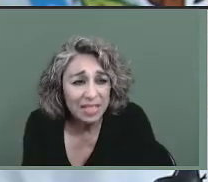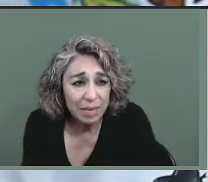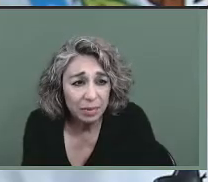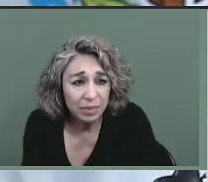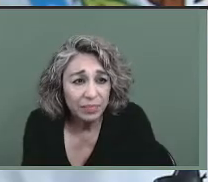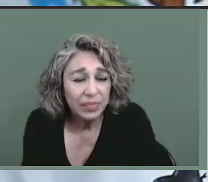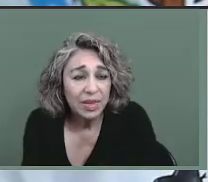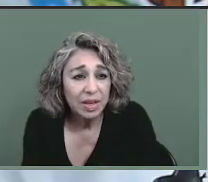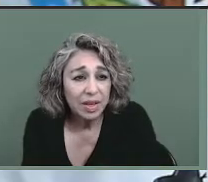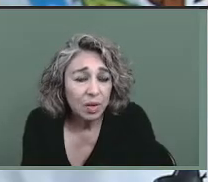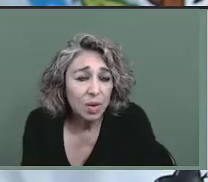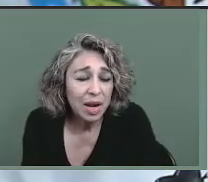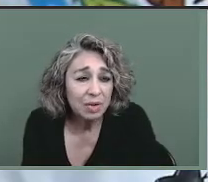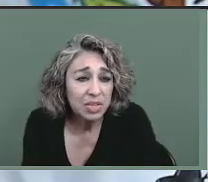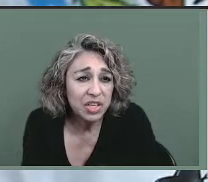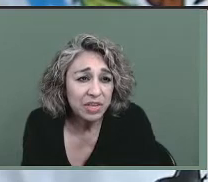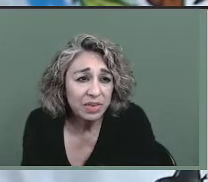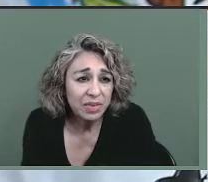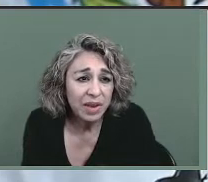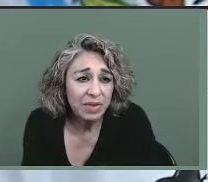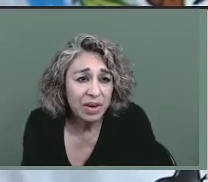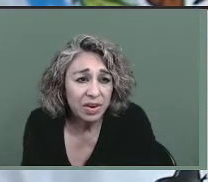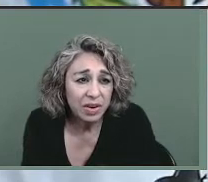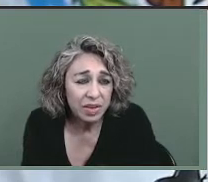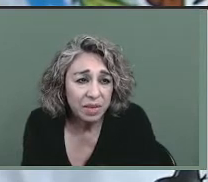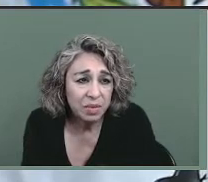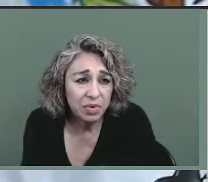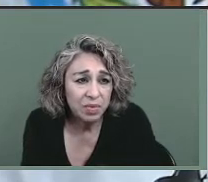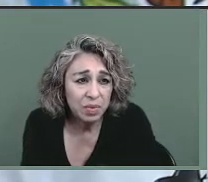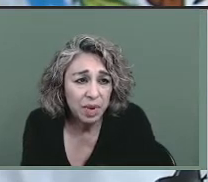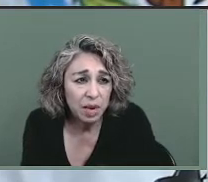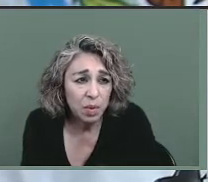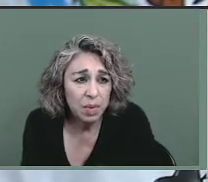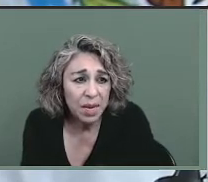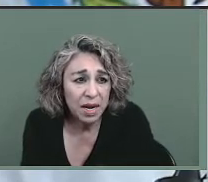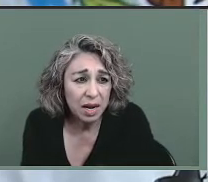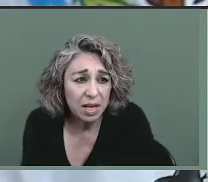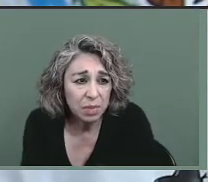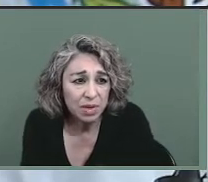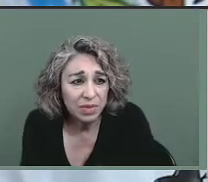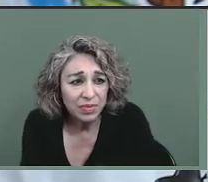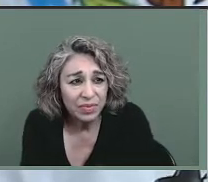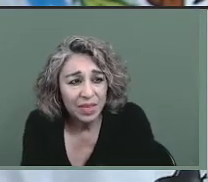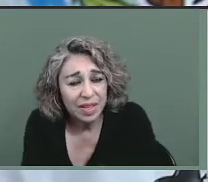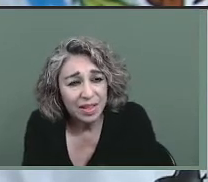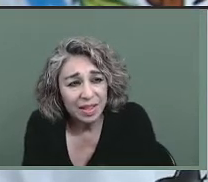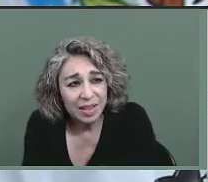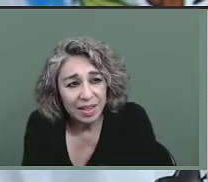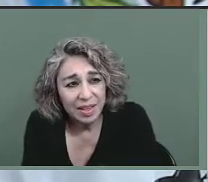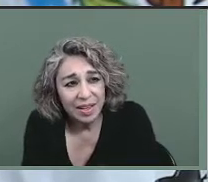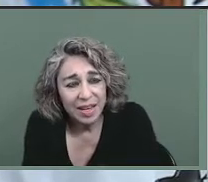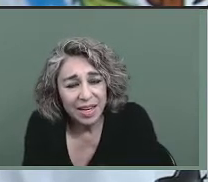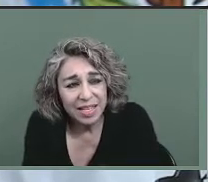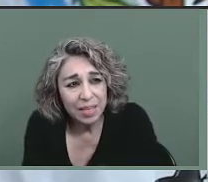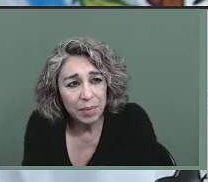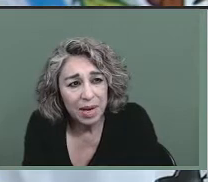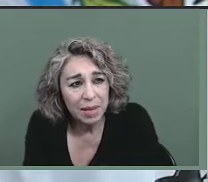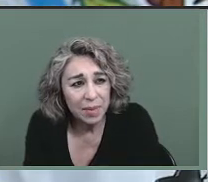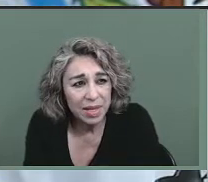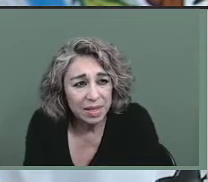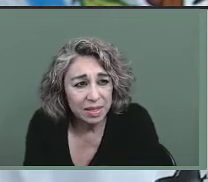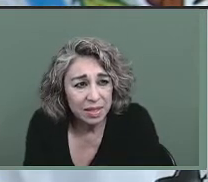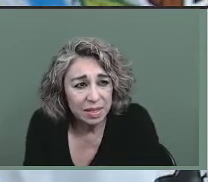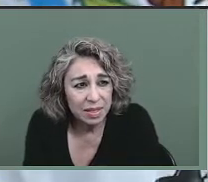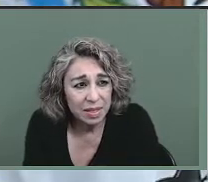give you an example. When I was chief of governor, we made a hospital in